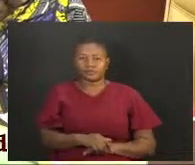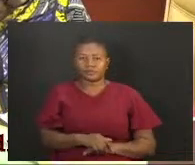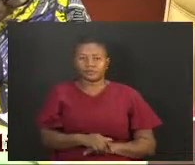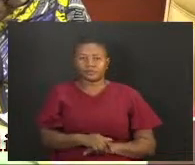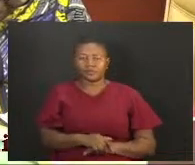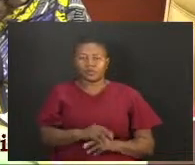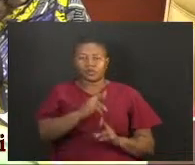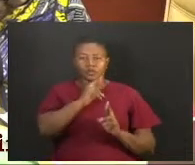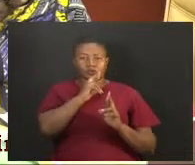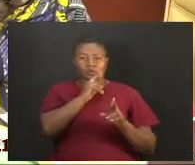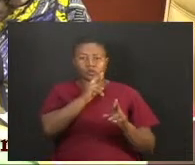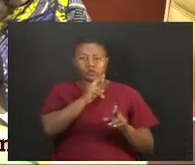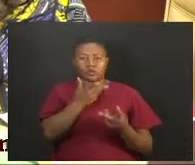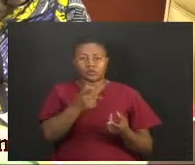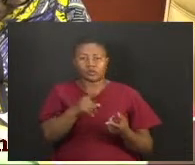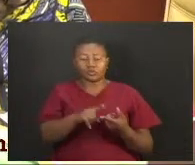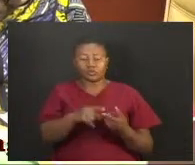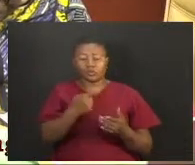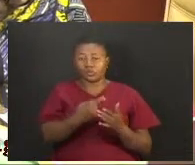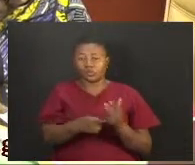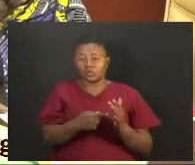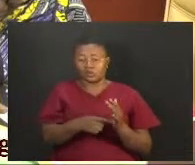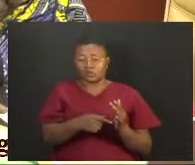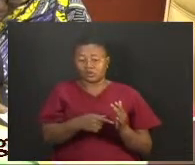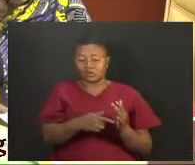responding to the said application.